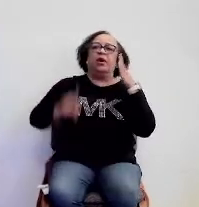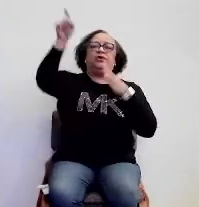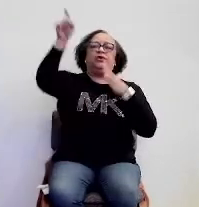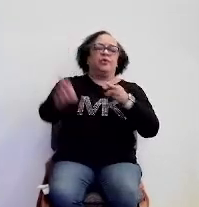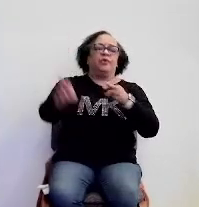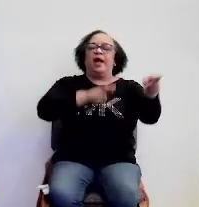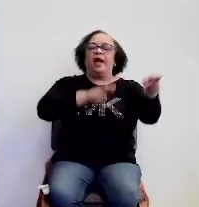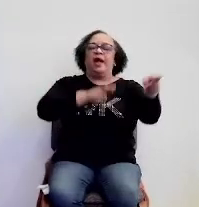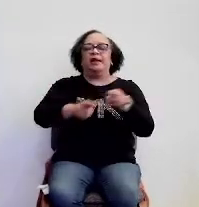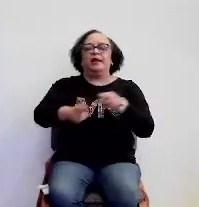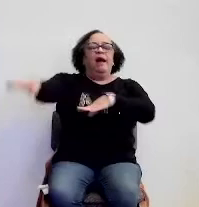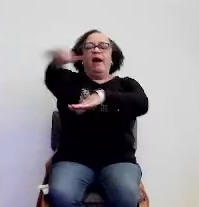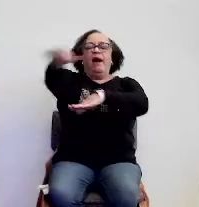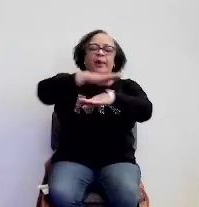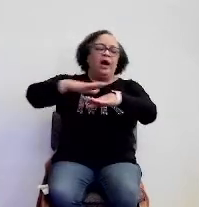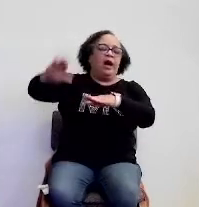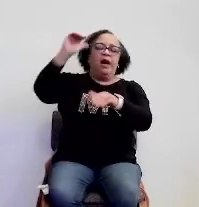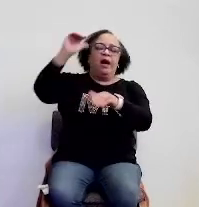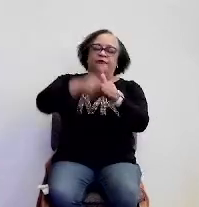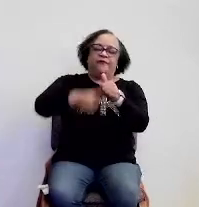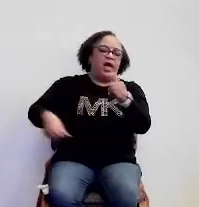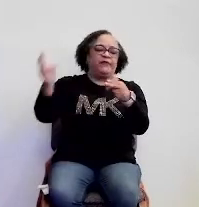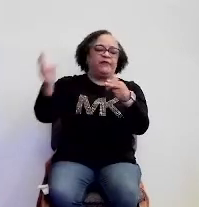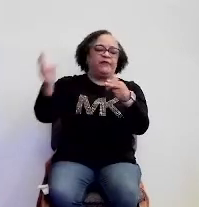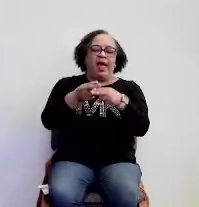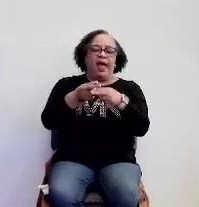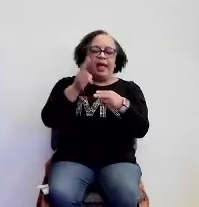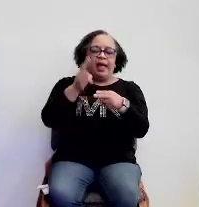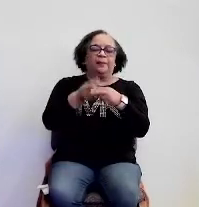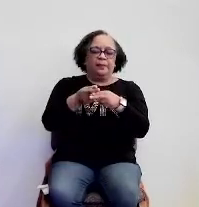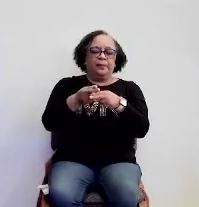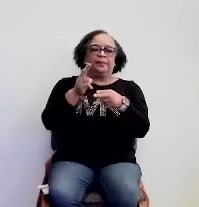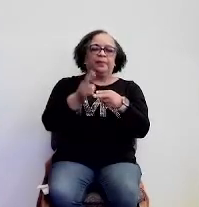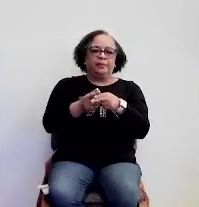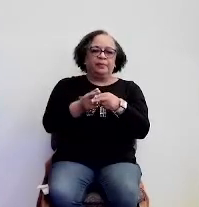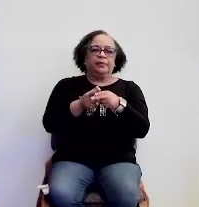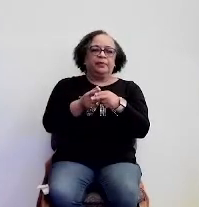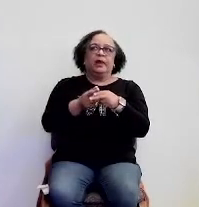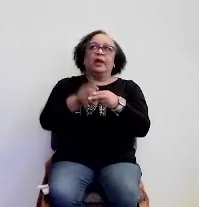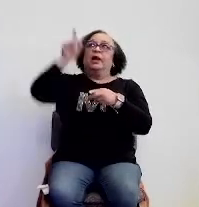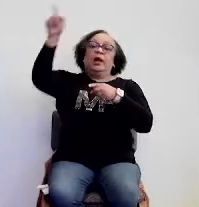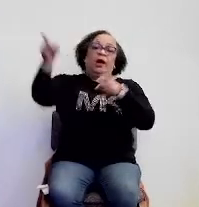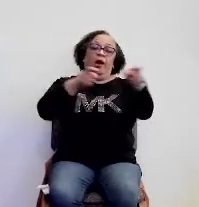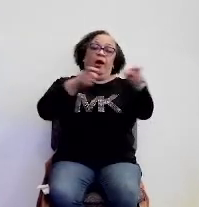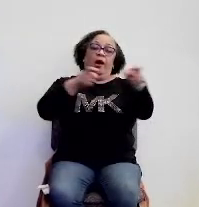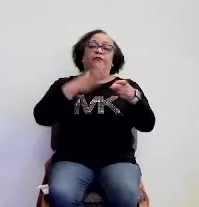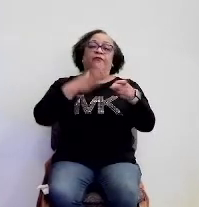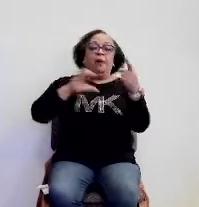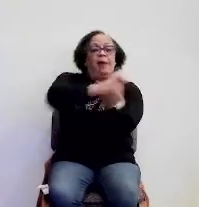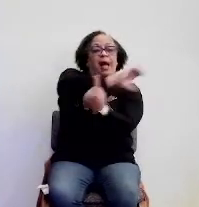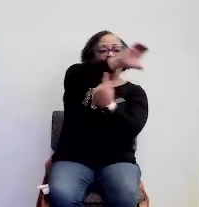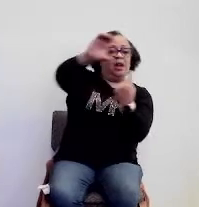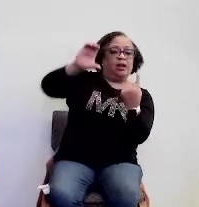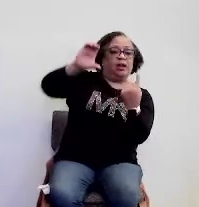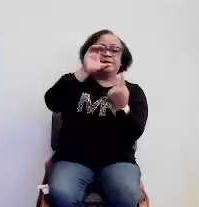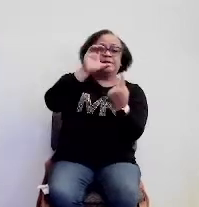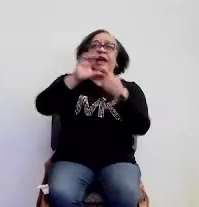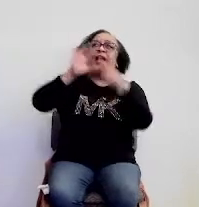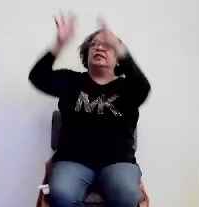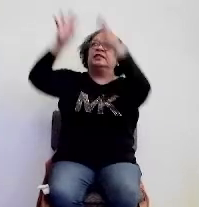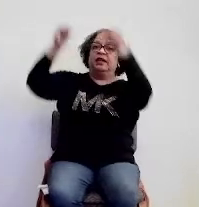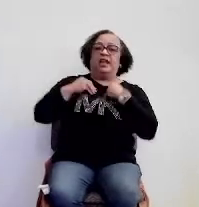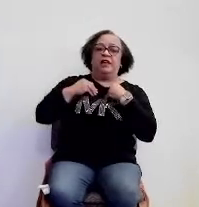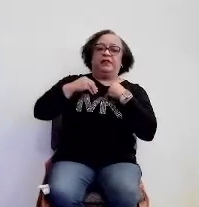reigns. My God reigns. Lord, you reign above every name. Say, over my circumstance. Over